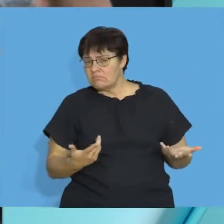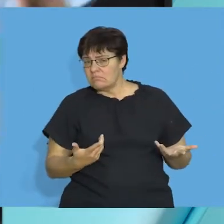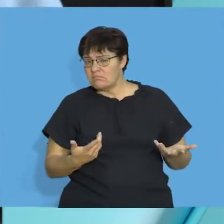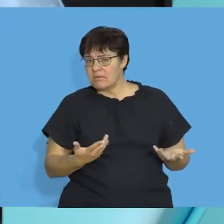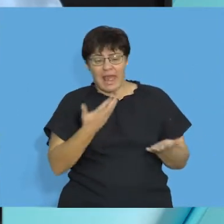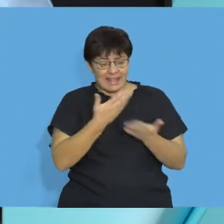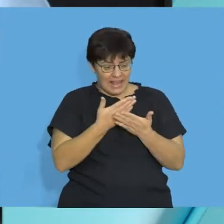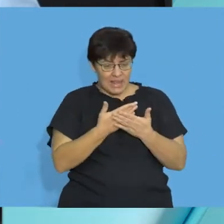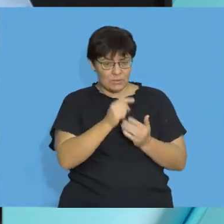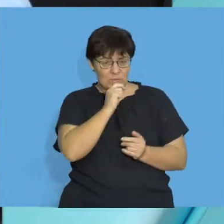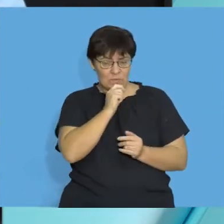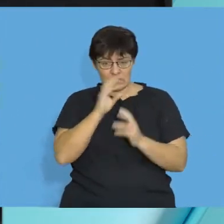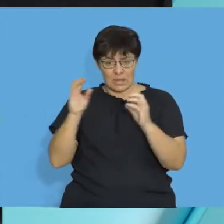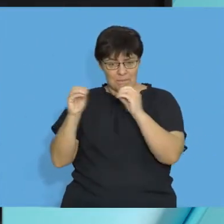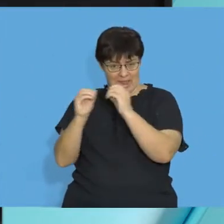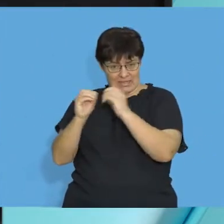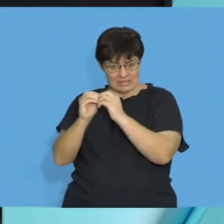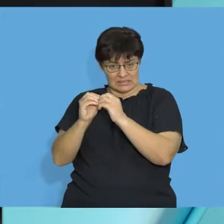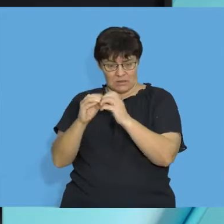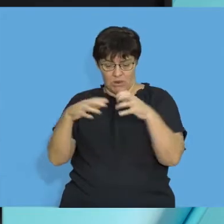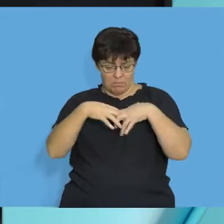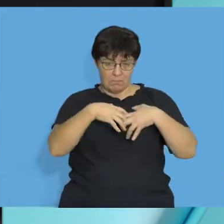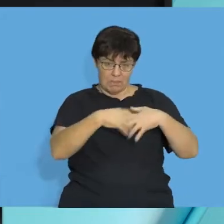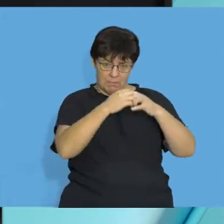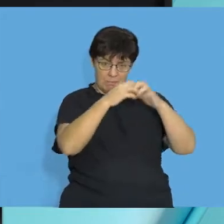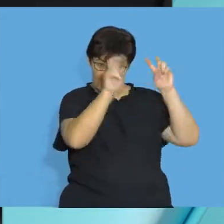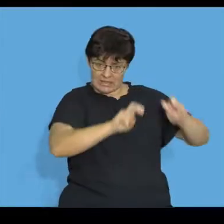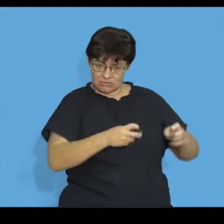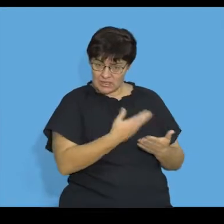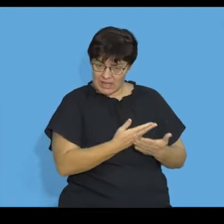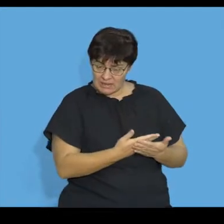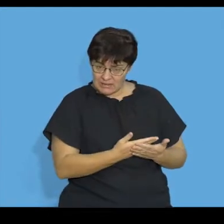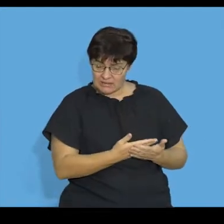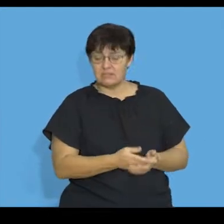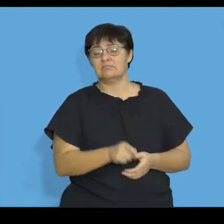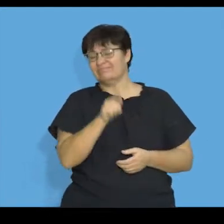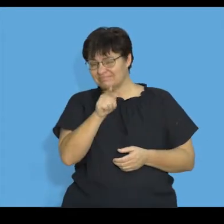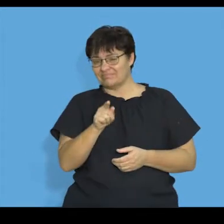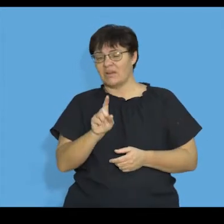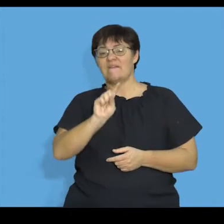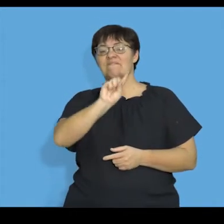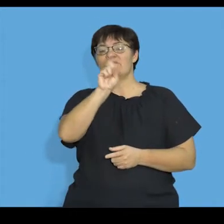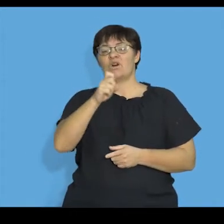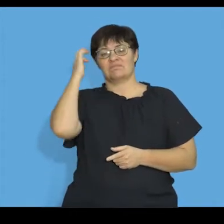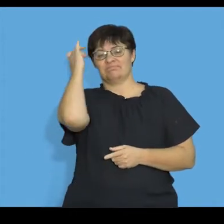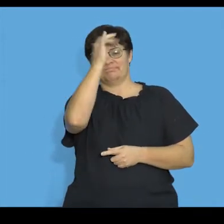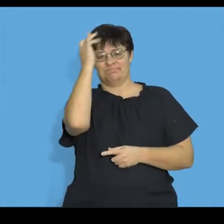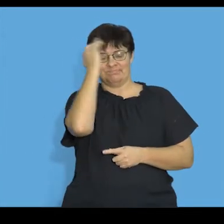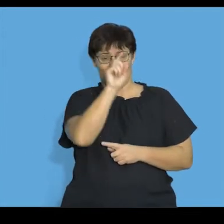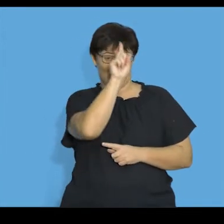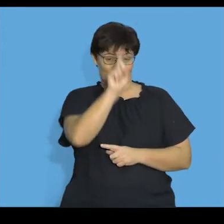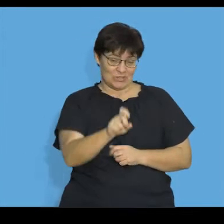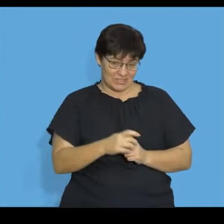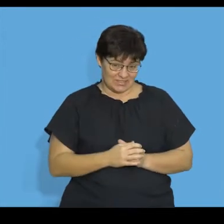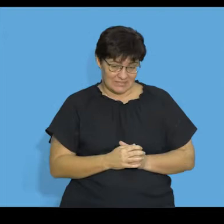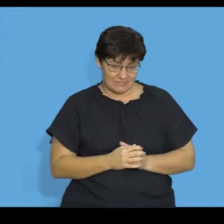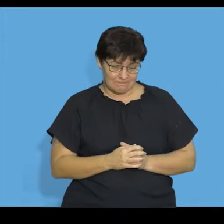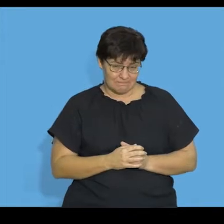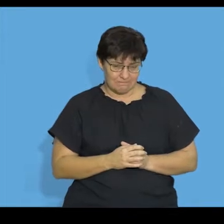use magnets to create electricity? And that's the first question that I want you to think about. So how can